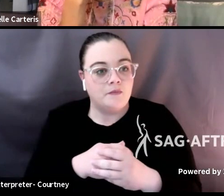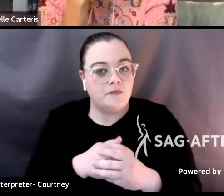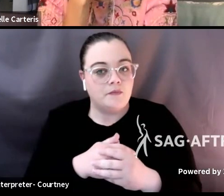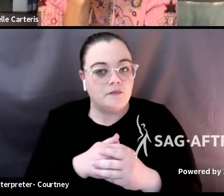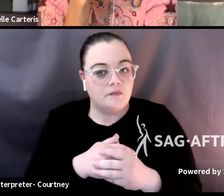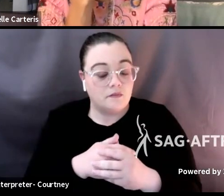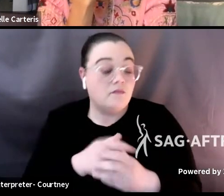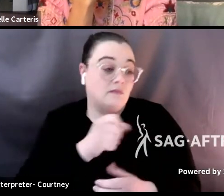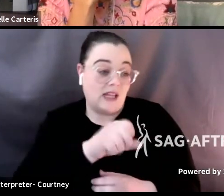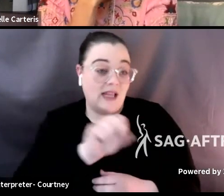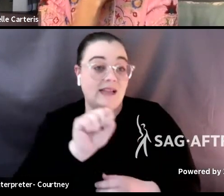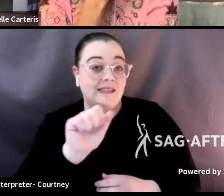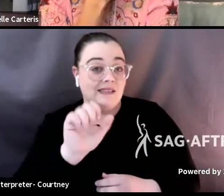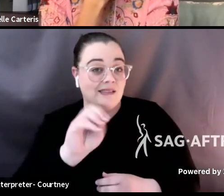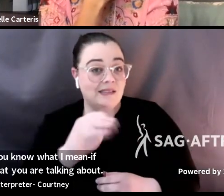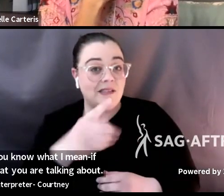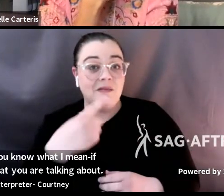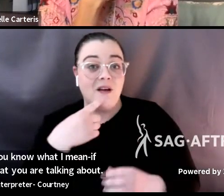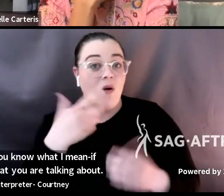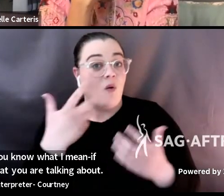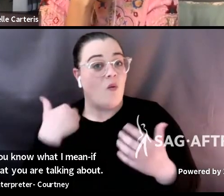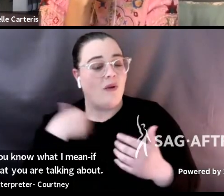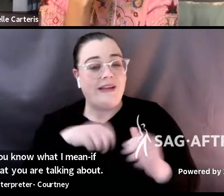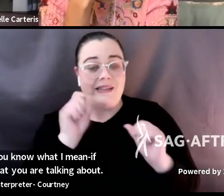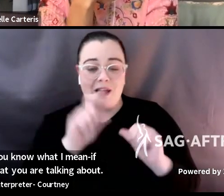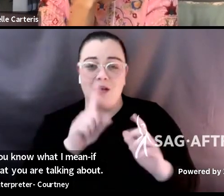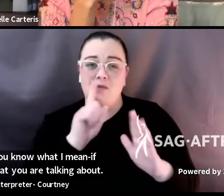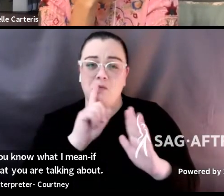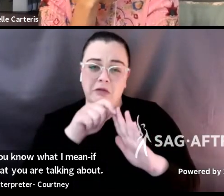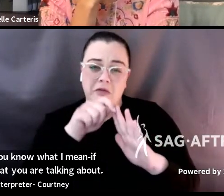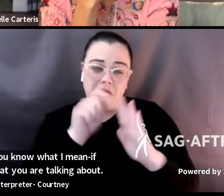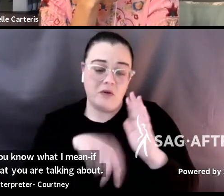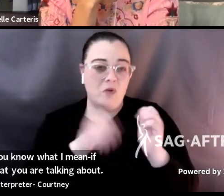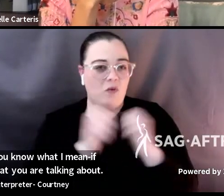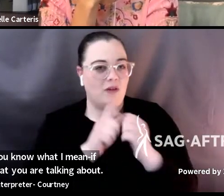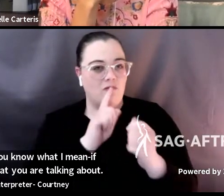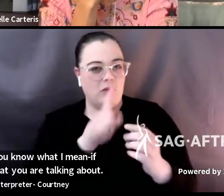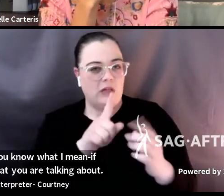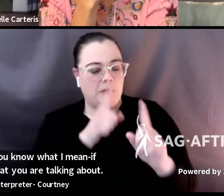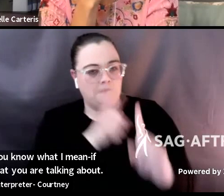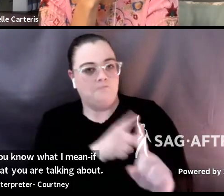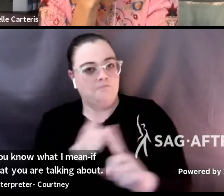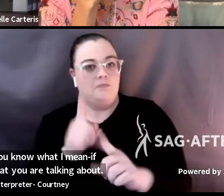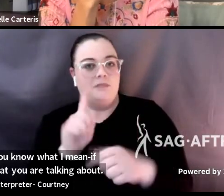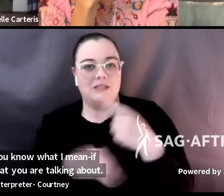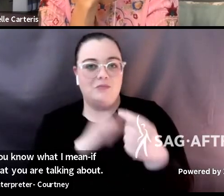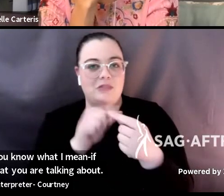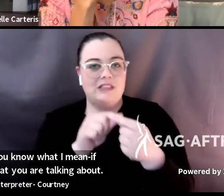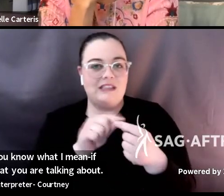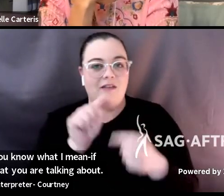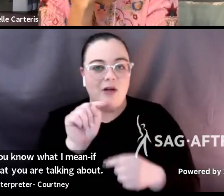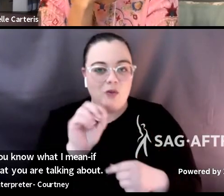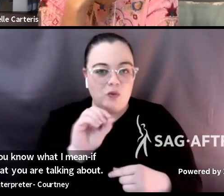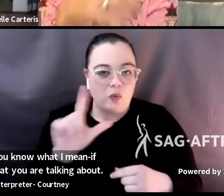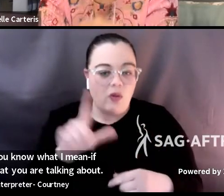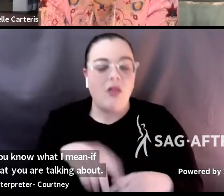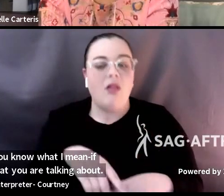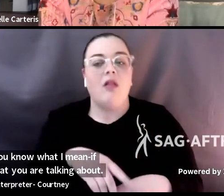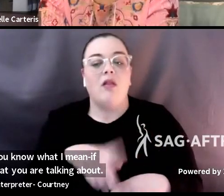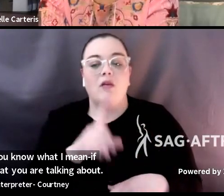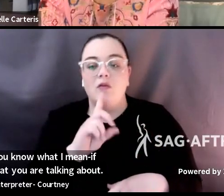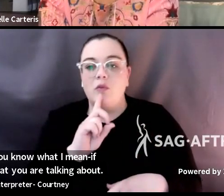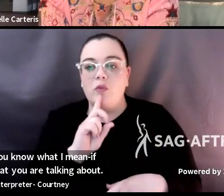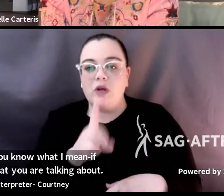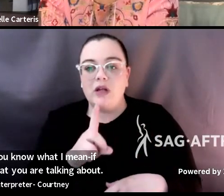said, absolutely, we can get really granular with some of the Final Cut tools in there and do some really, we can